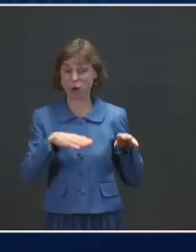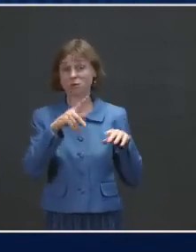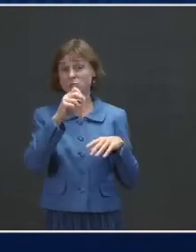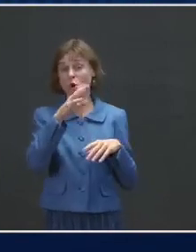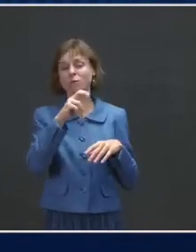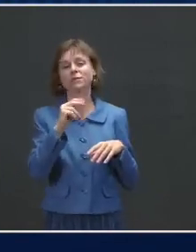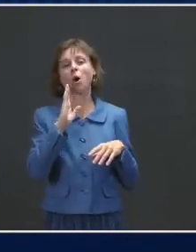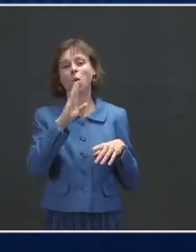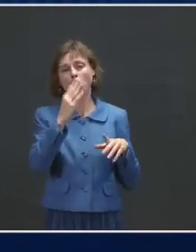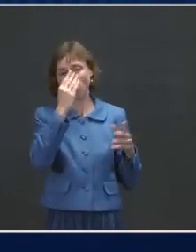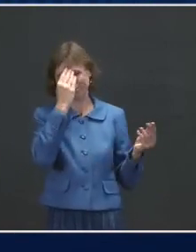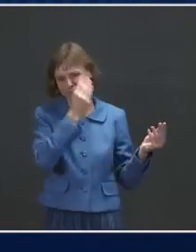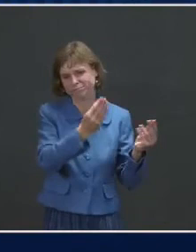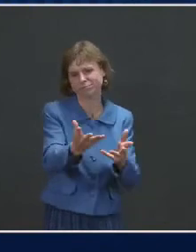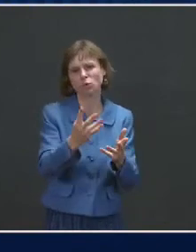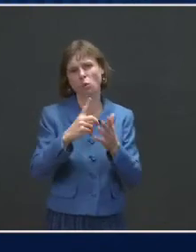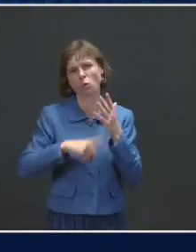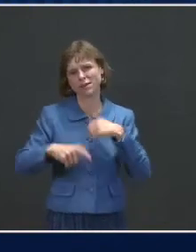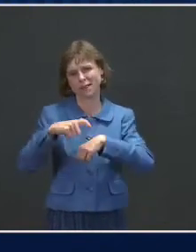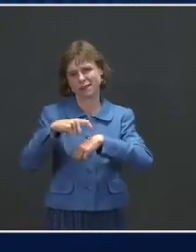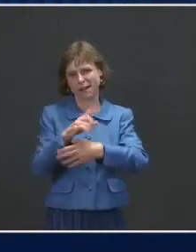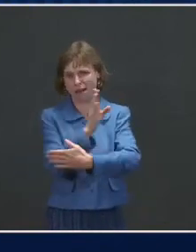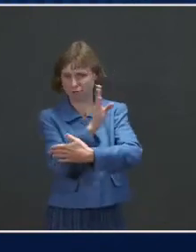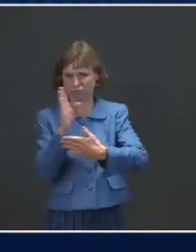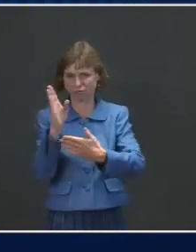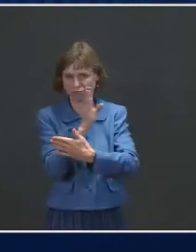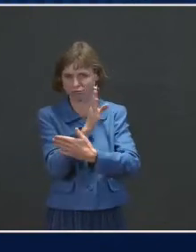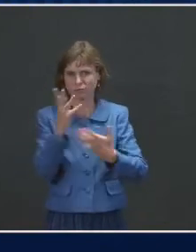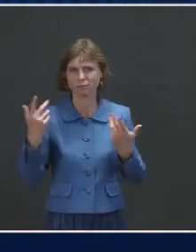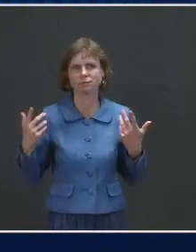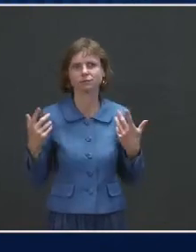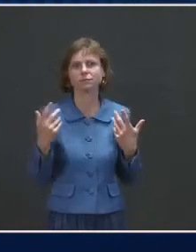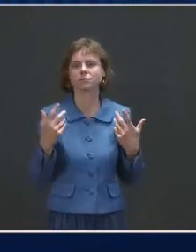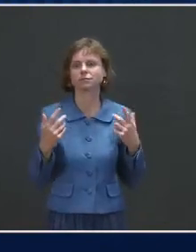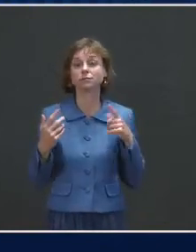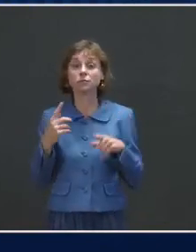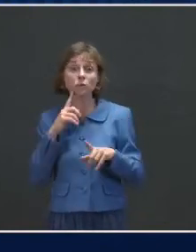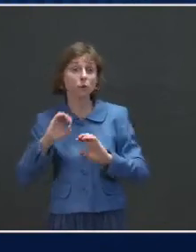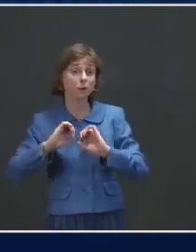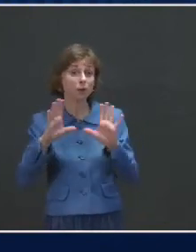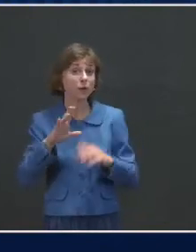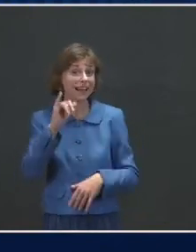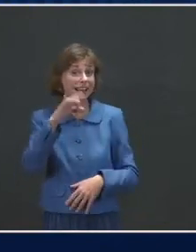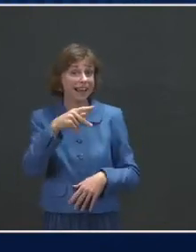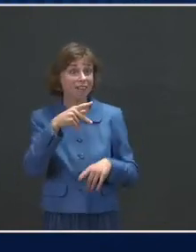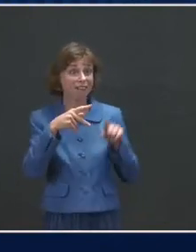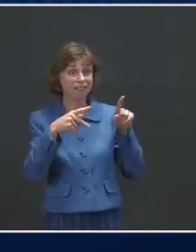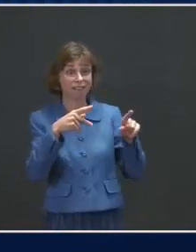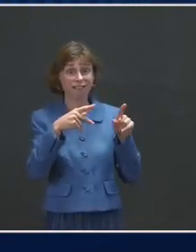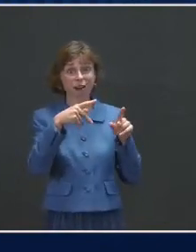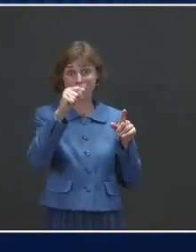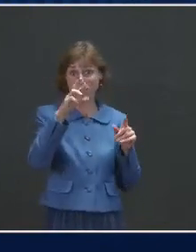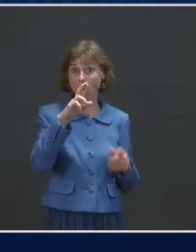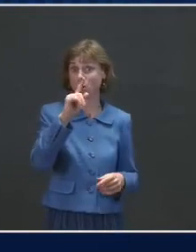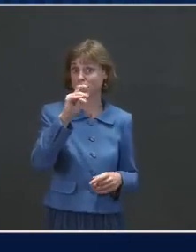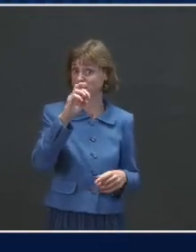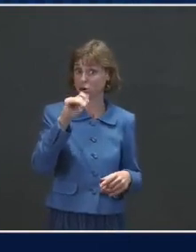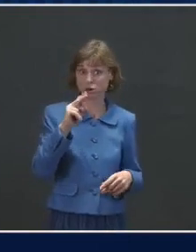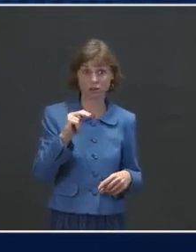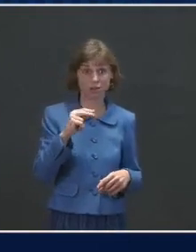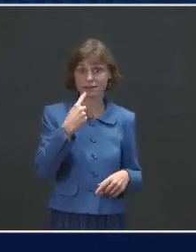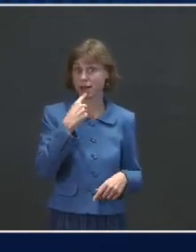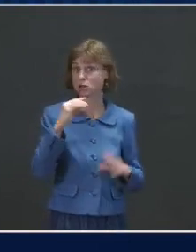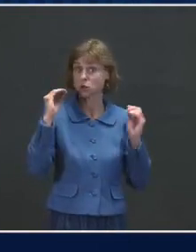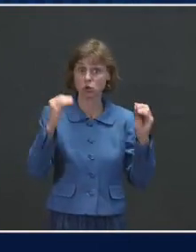what the timeline looks like. Okay, I have another question on impeachment, but just to be clear. Sure. So if the parliamentarian says no $15 minimum